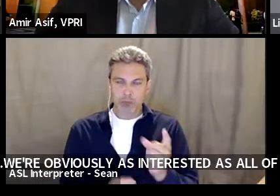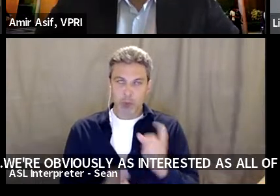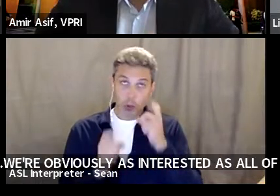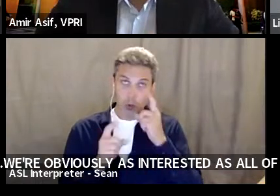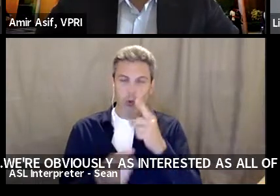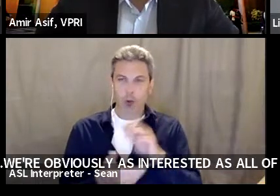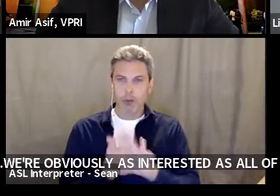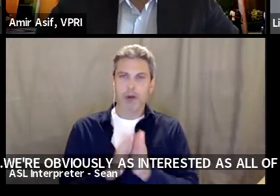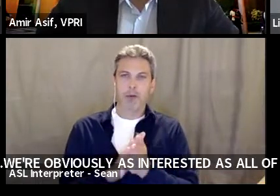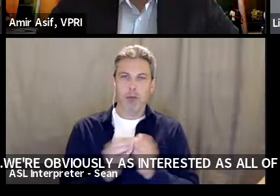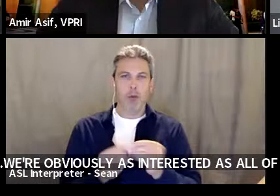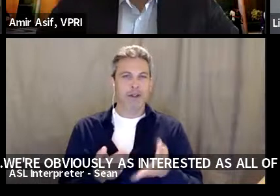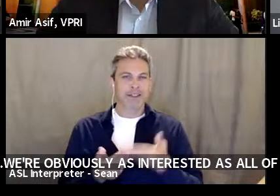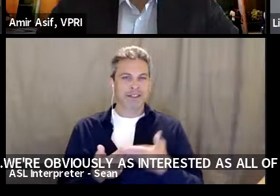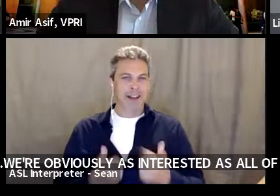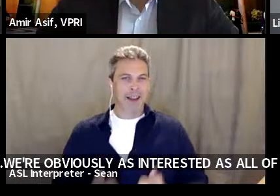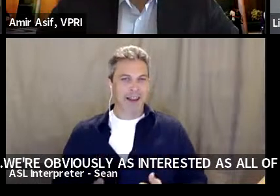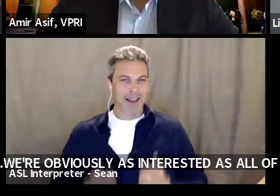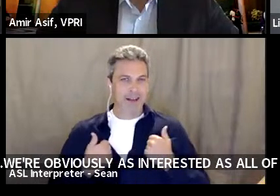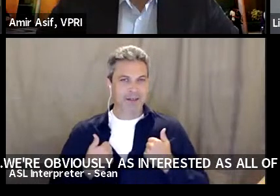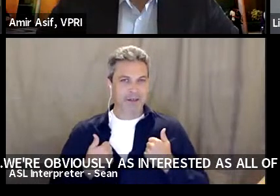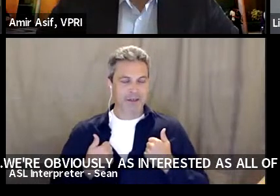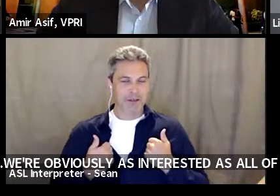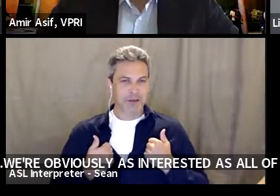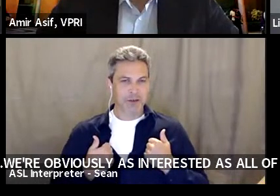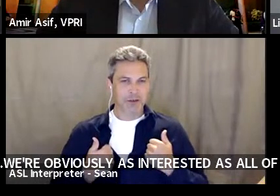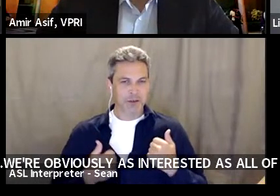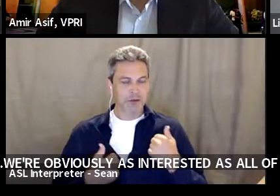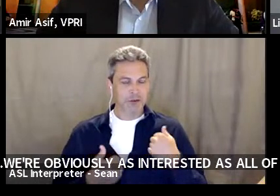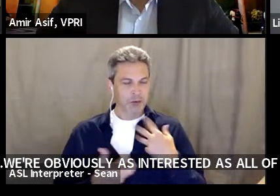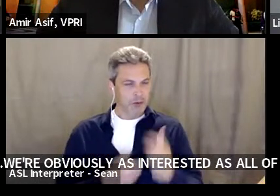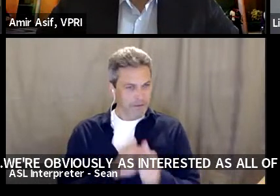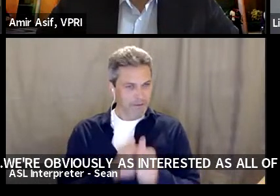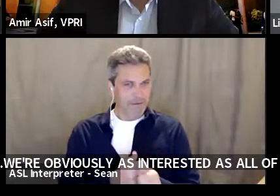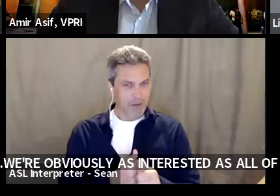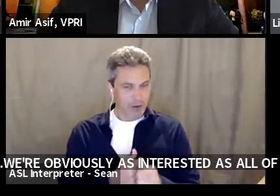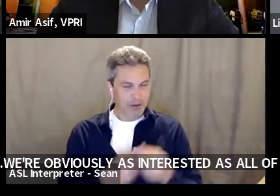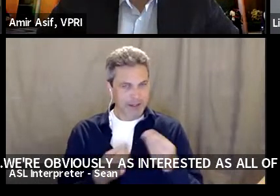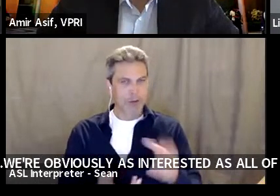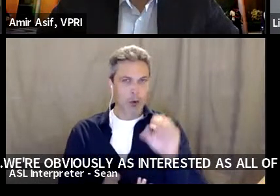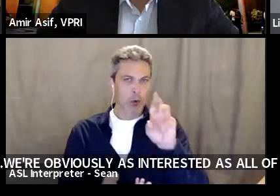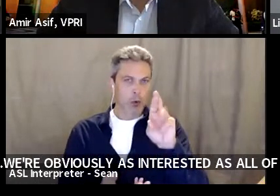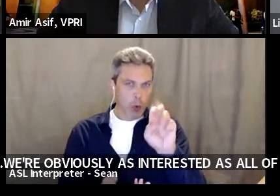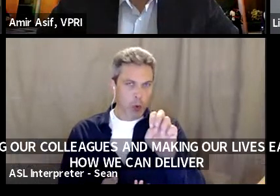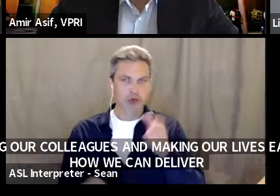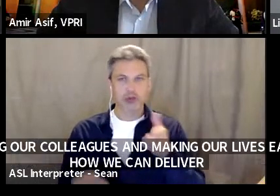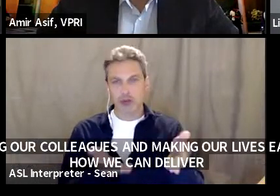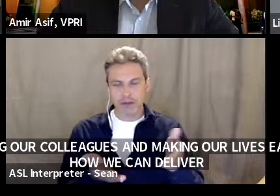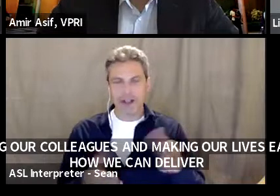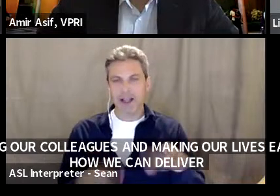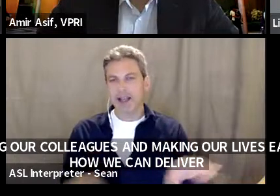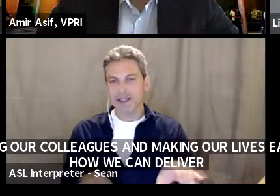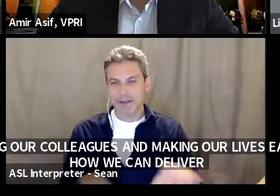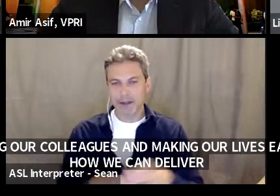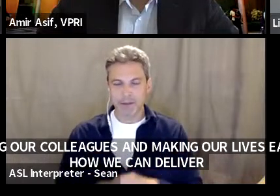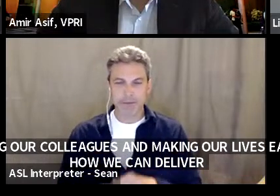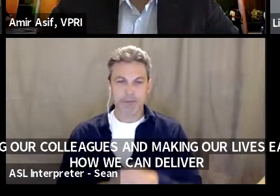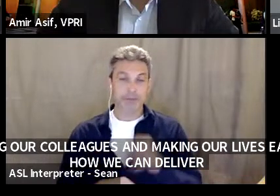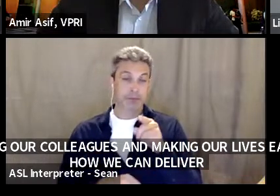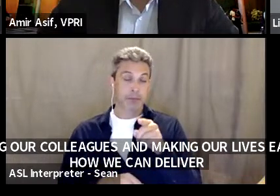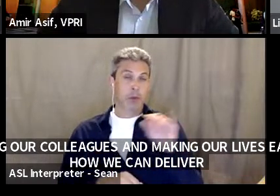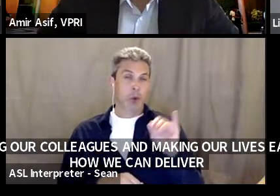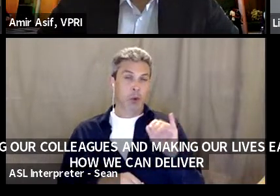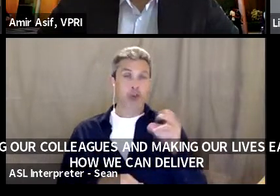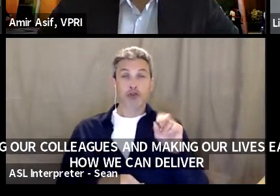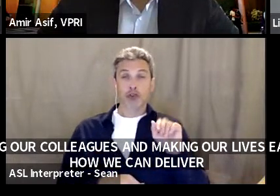easier in how we can deliver on our core activities. There's one question in the chat that I want